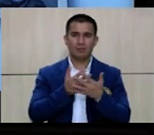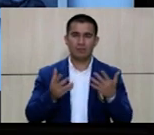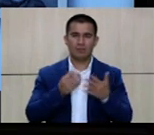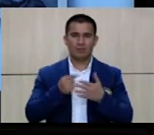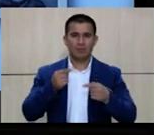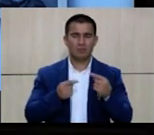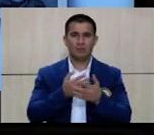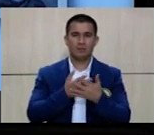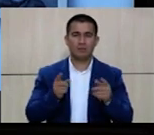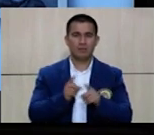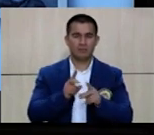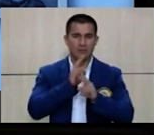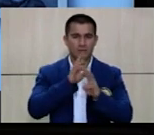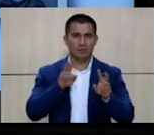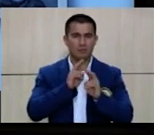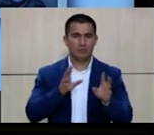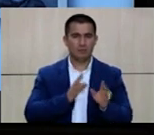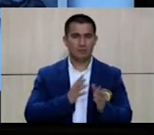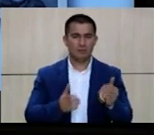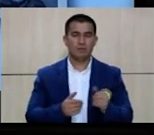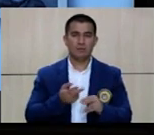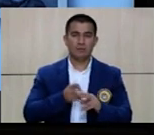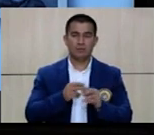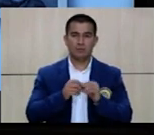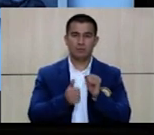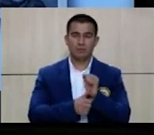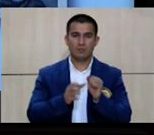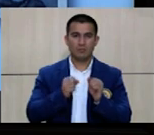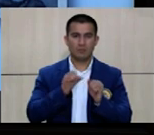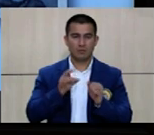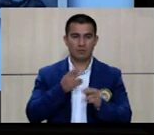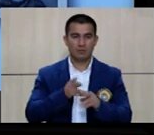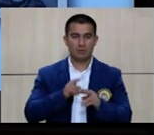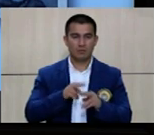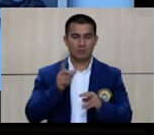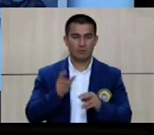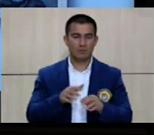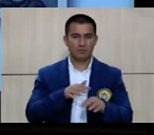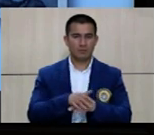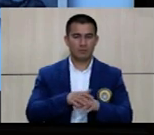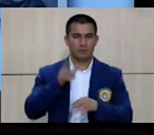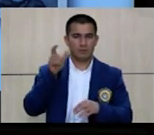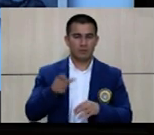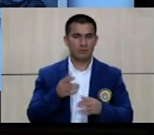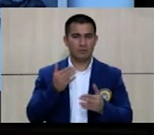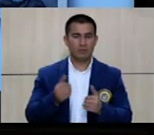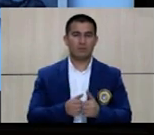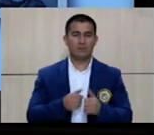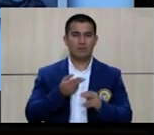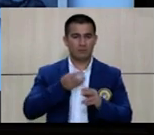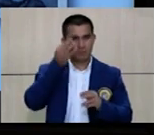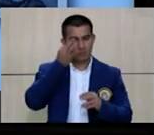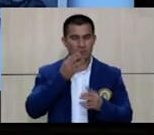batafsil ko'rsatib o'tgan. 16. asırda nemis matematiki Stifel